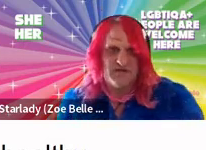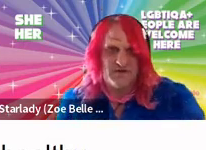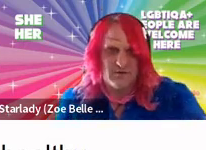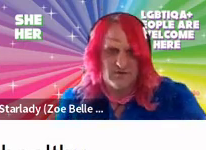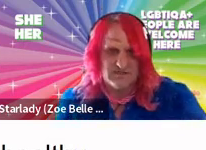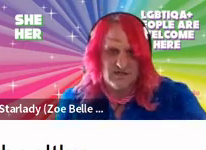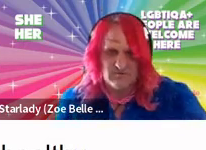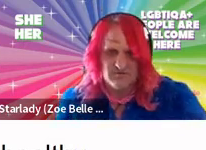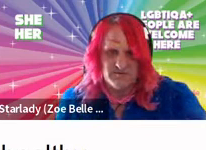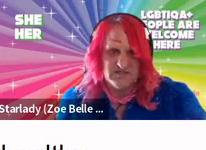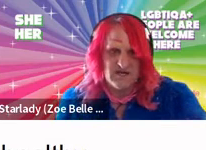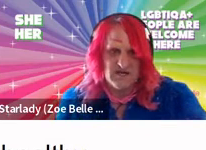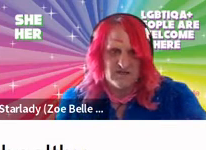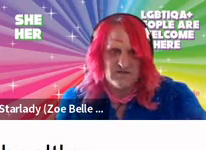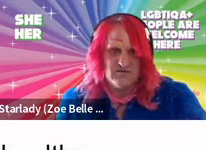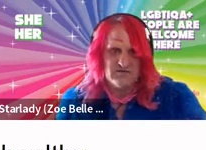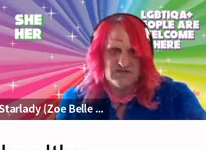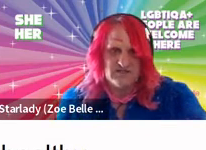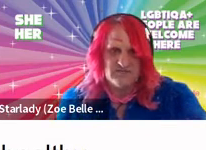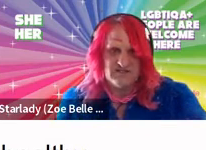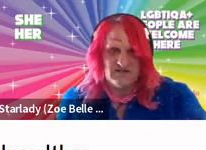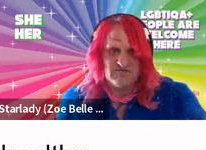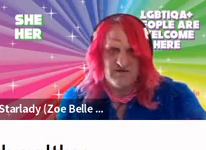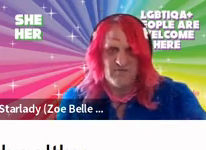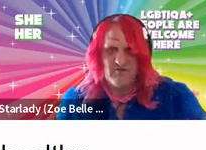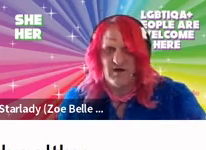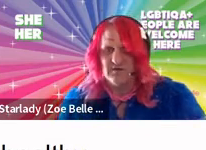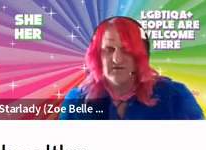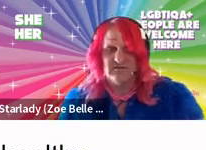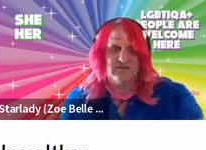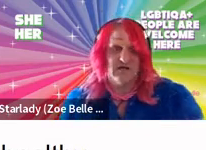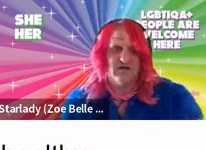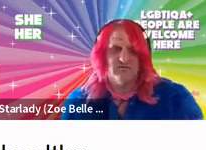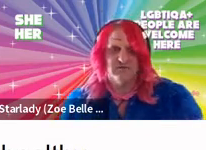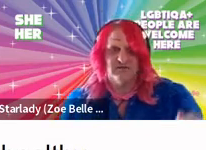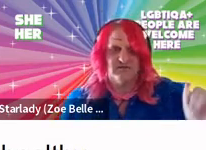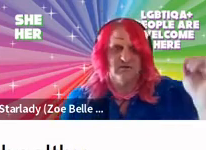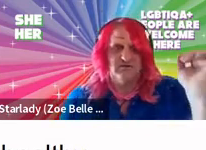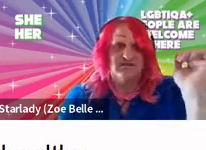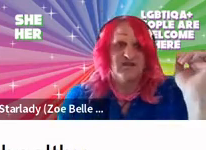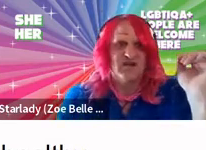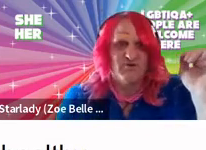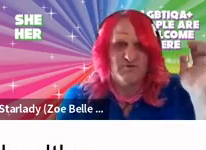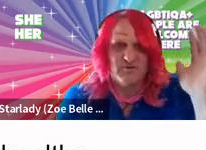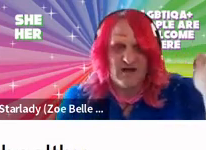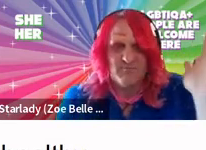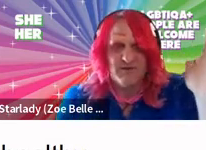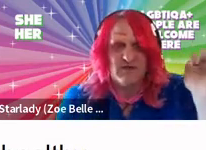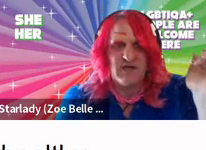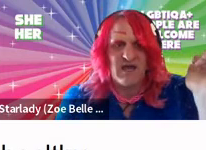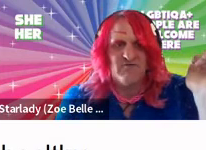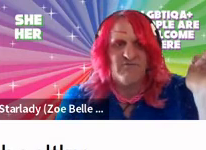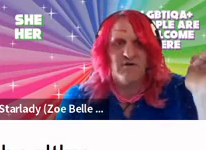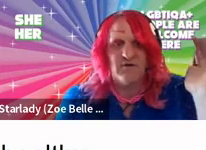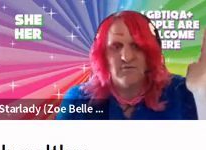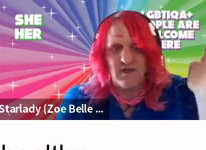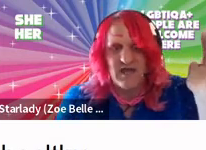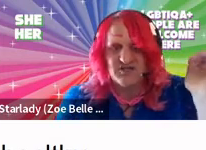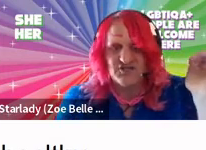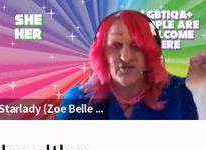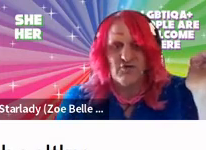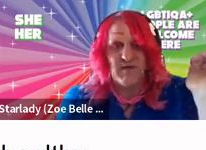this is from another closet, LGBTIQ's domestic and family violence resource. We'll be looking out